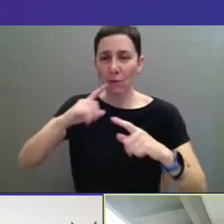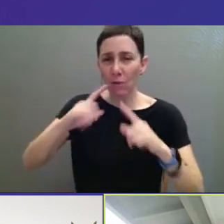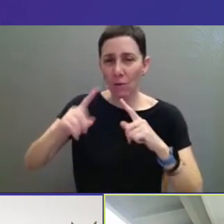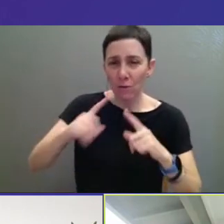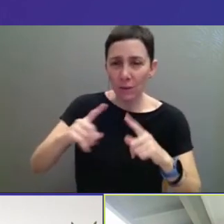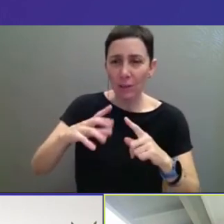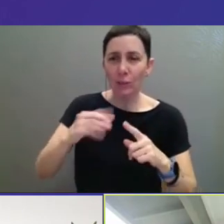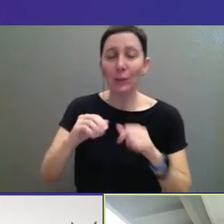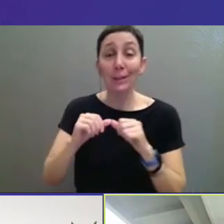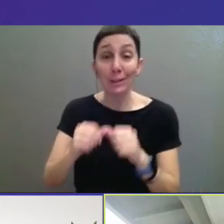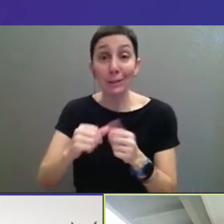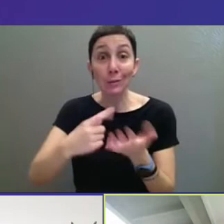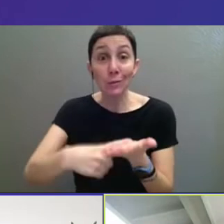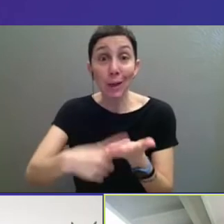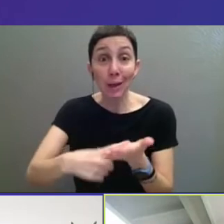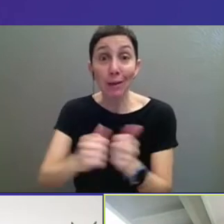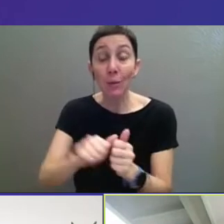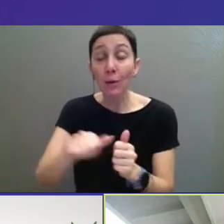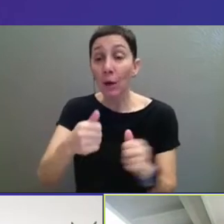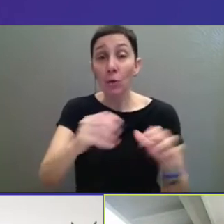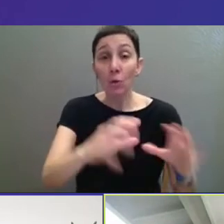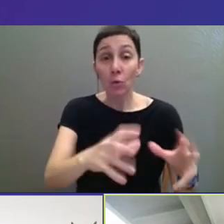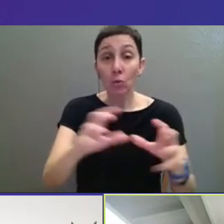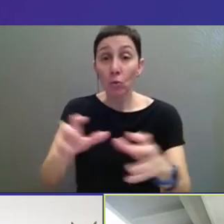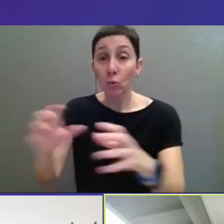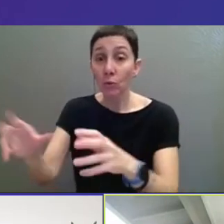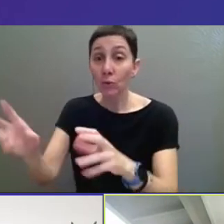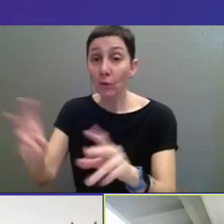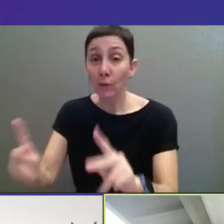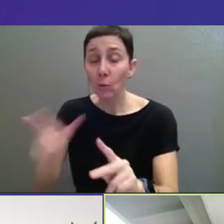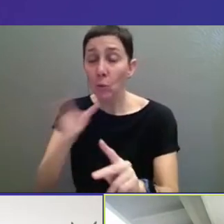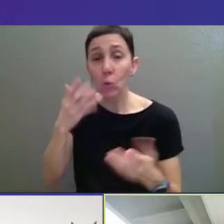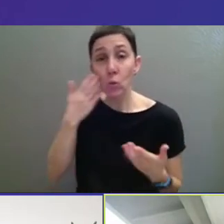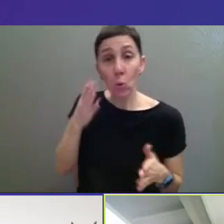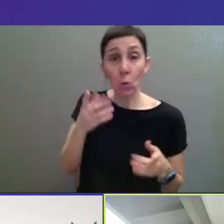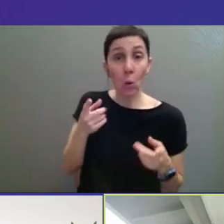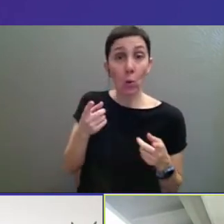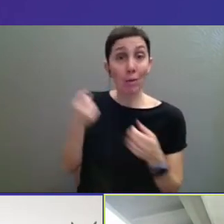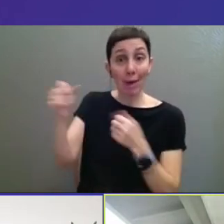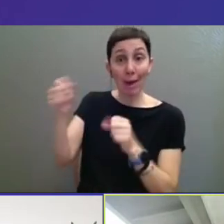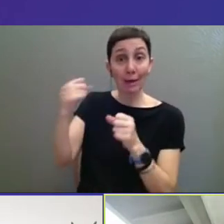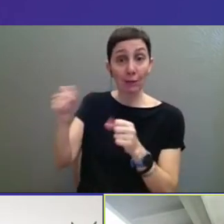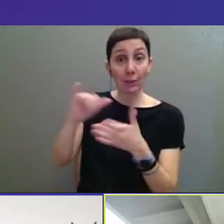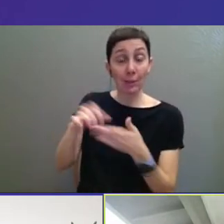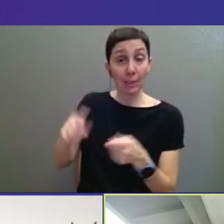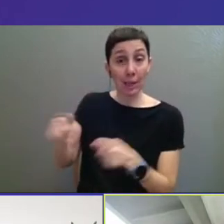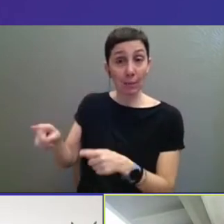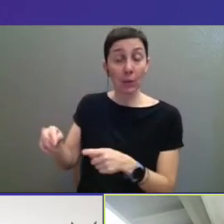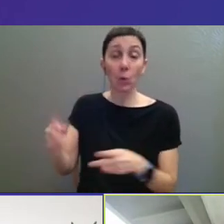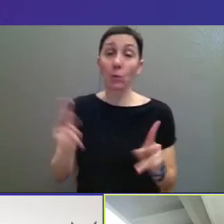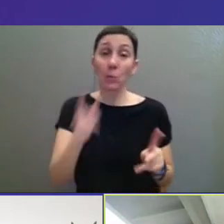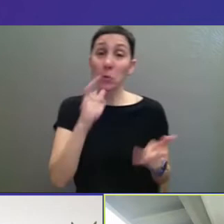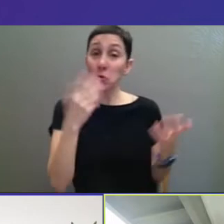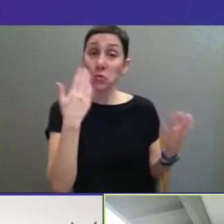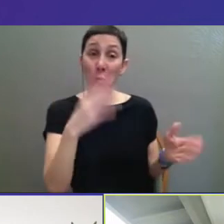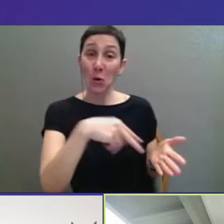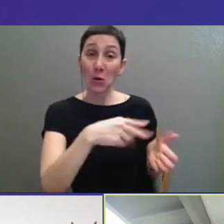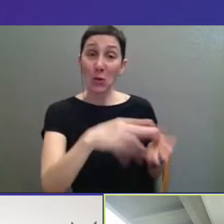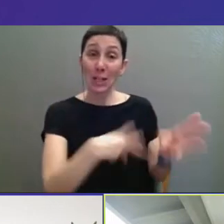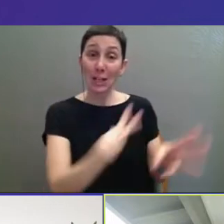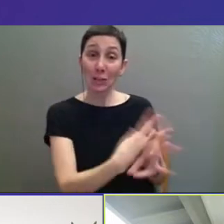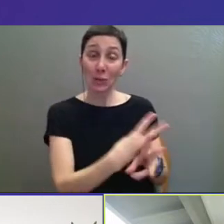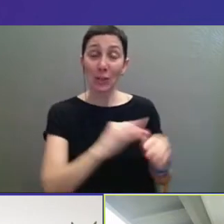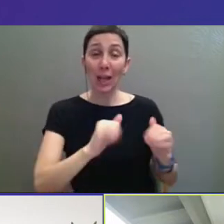groups of people who, either don't know the frontline sort of activism world or don't know the dance world. How can those